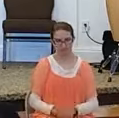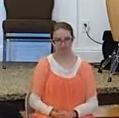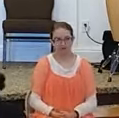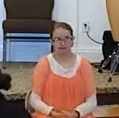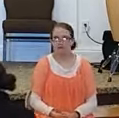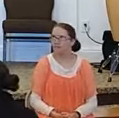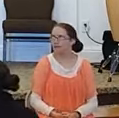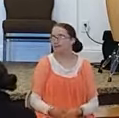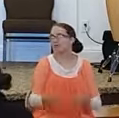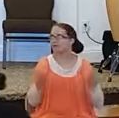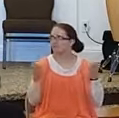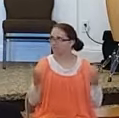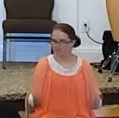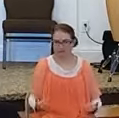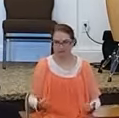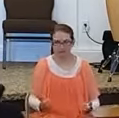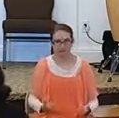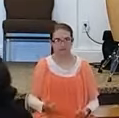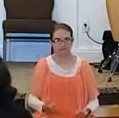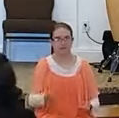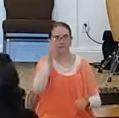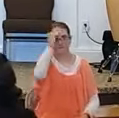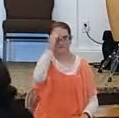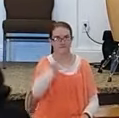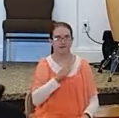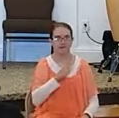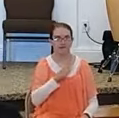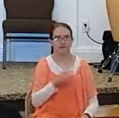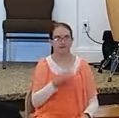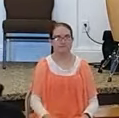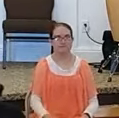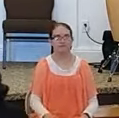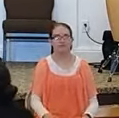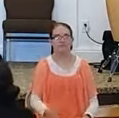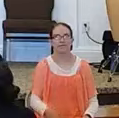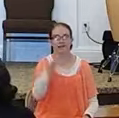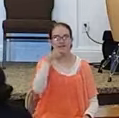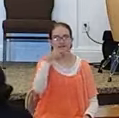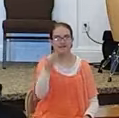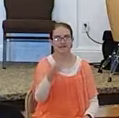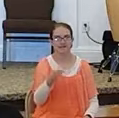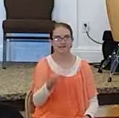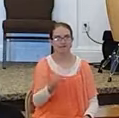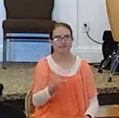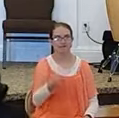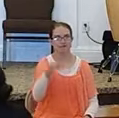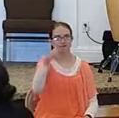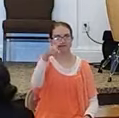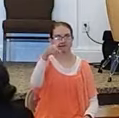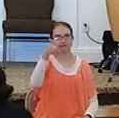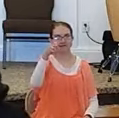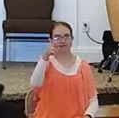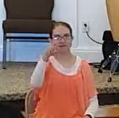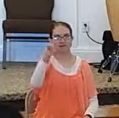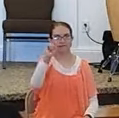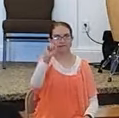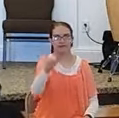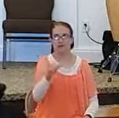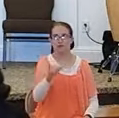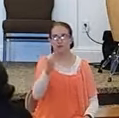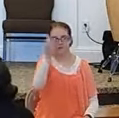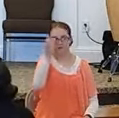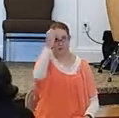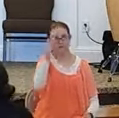Hallelujah. Now, these guys, they said that they perceived that they were ignorant and unlearned